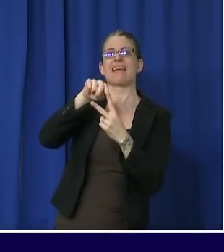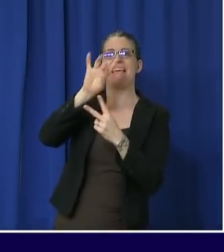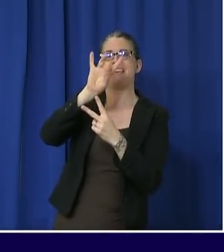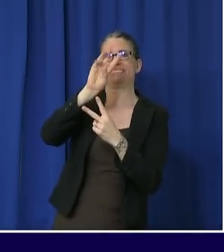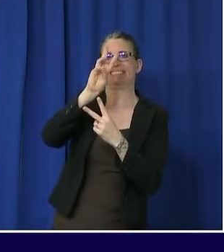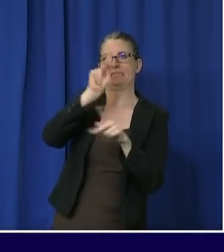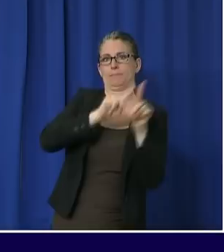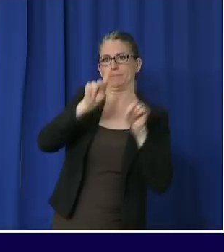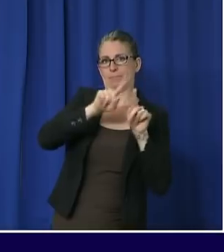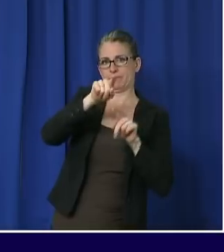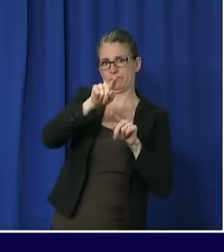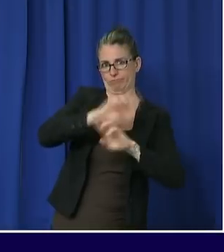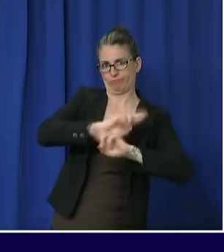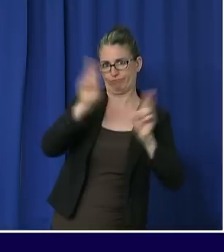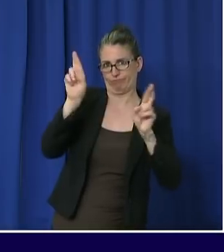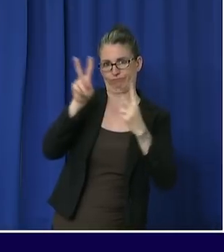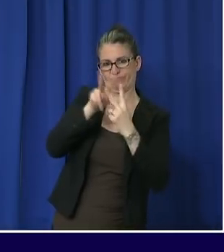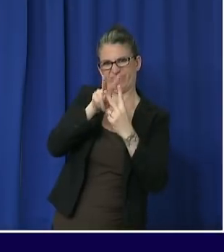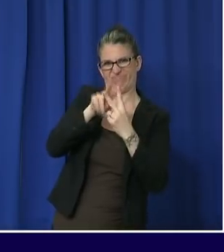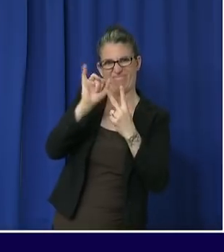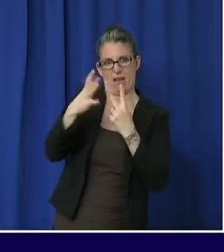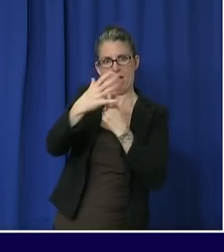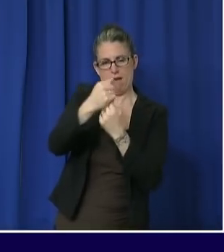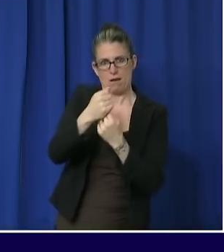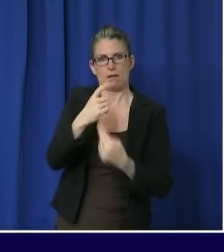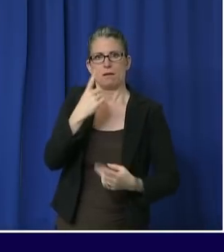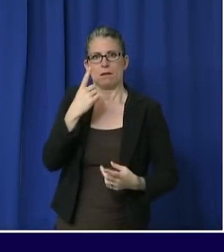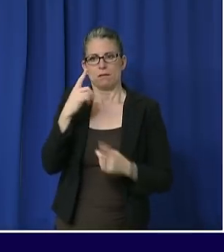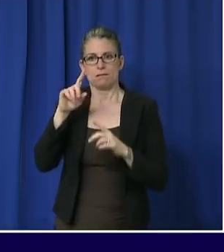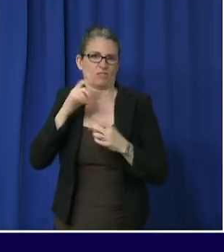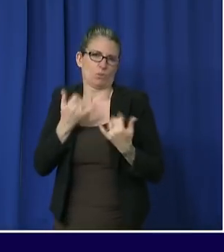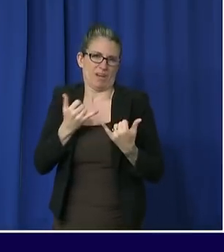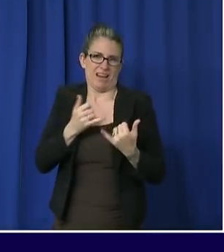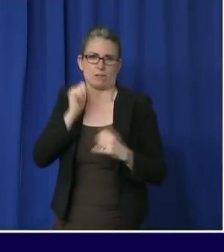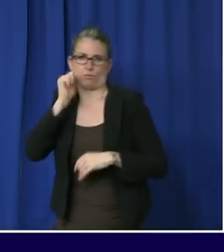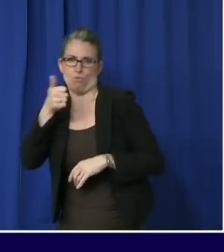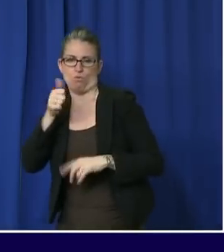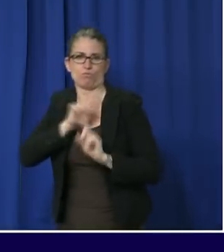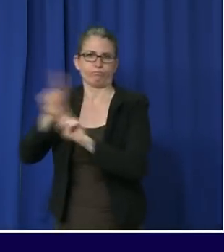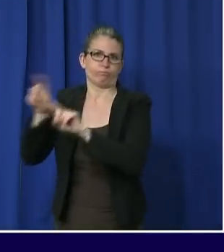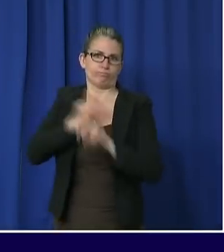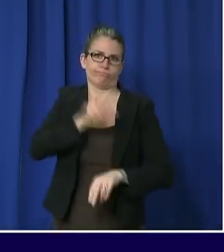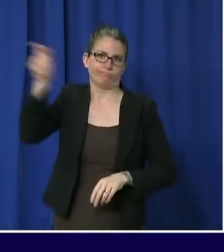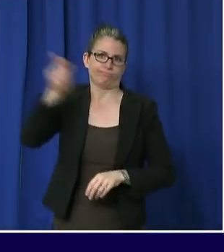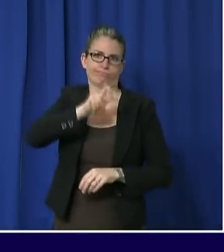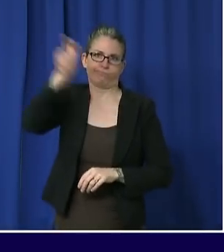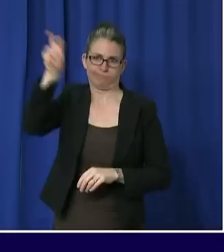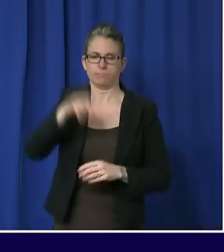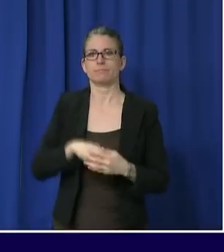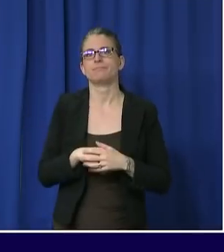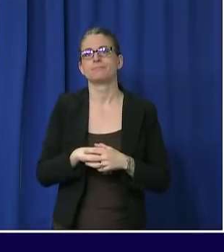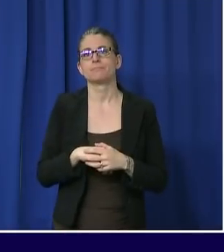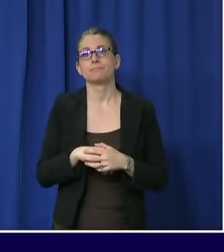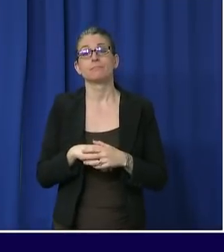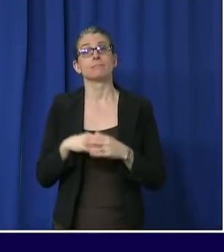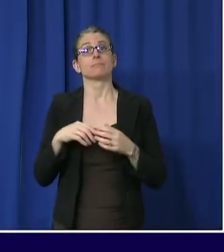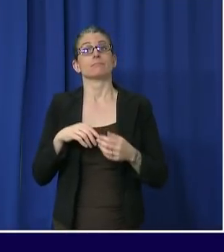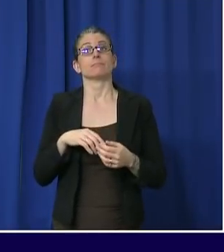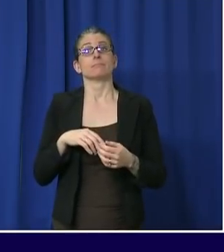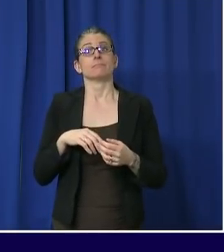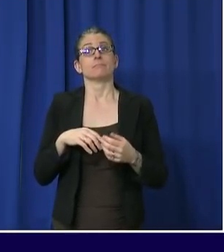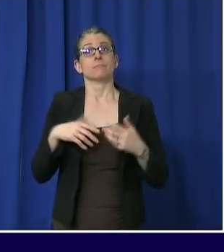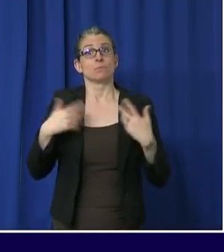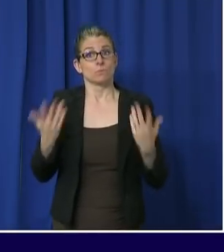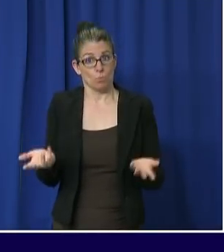Maine CDC, working with our partners at the National Guard, have fit tested 375